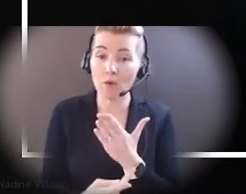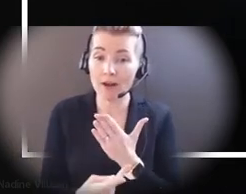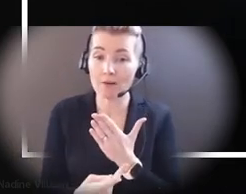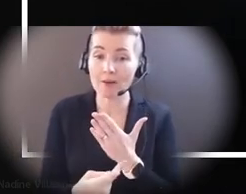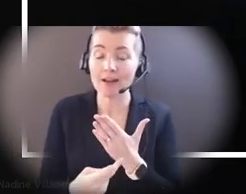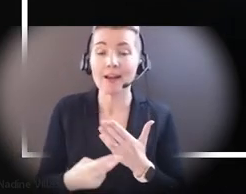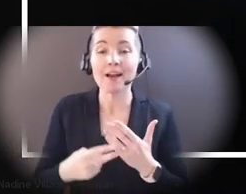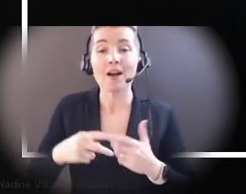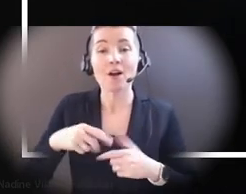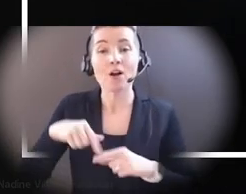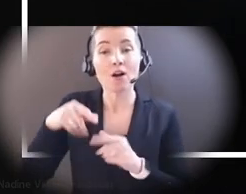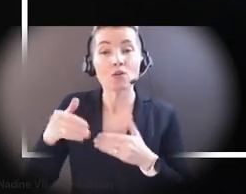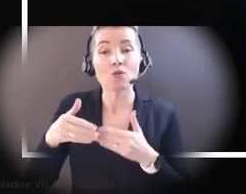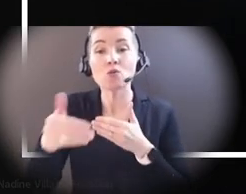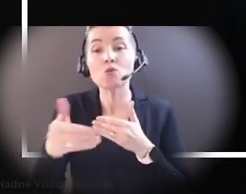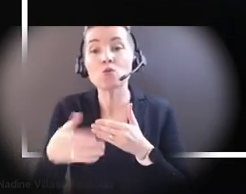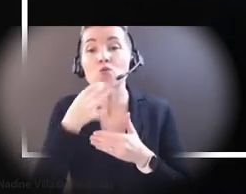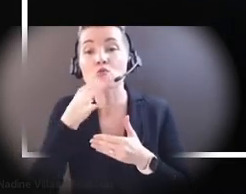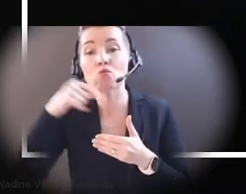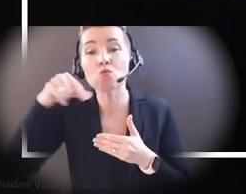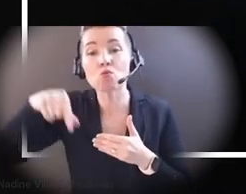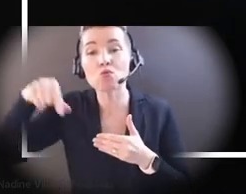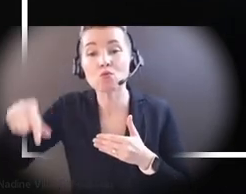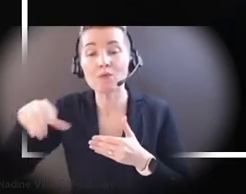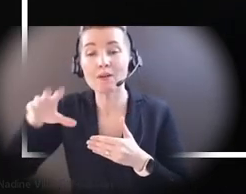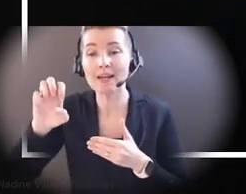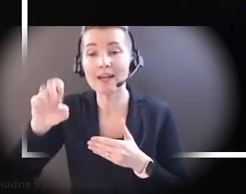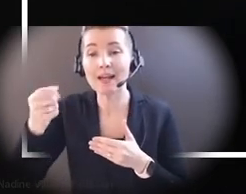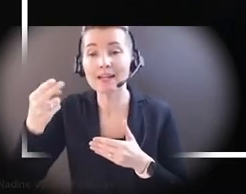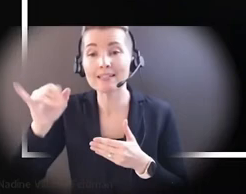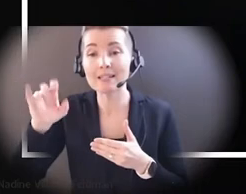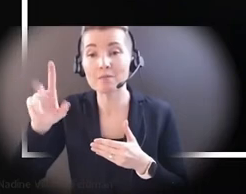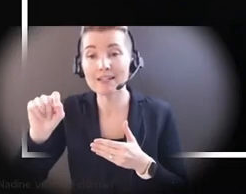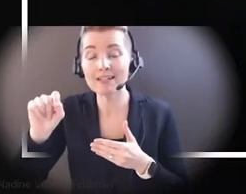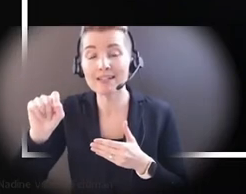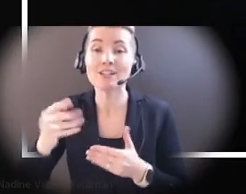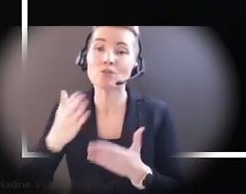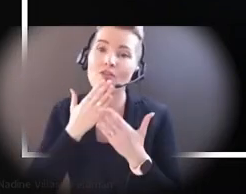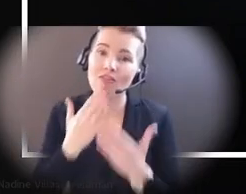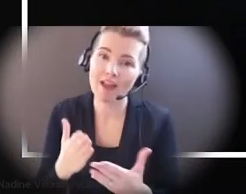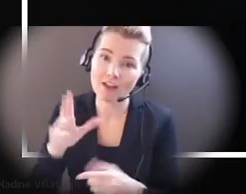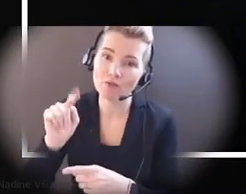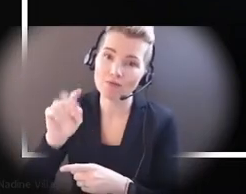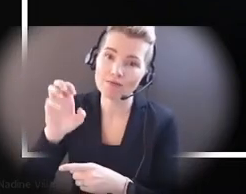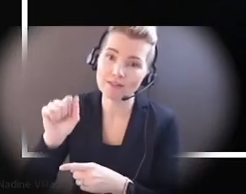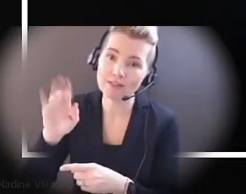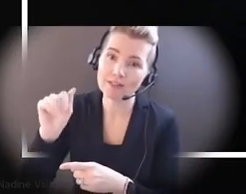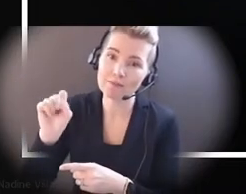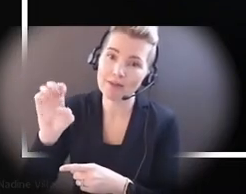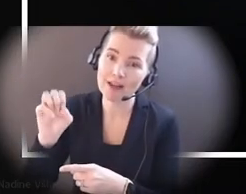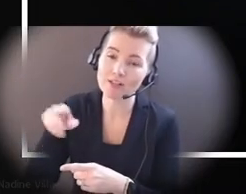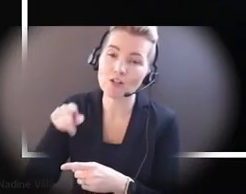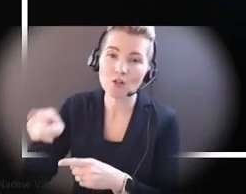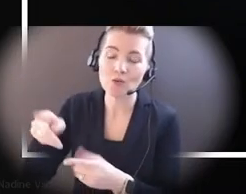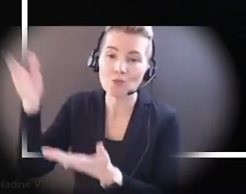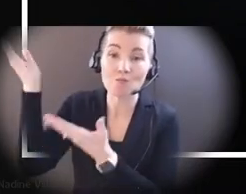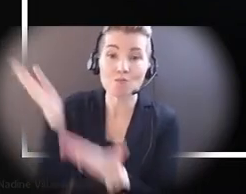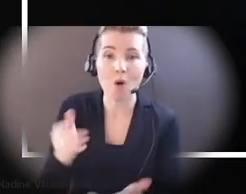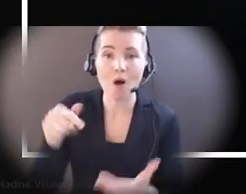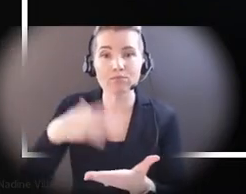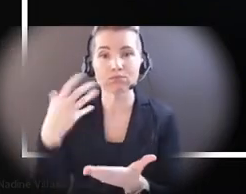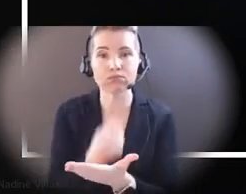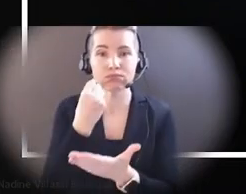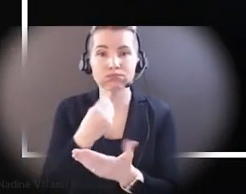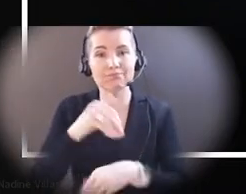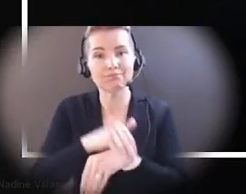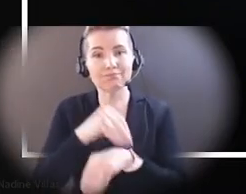upcoming quarantine capsule digital exhibit. So thank you, T-Base, for bringing this wonderful opportunity